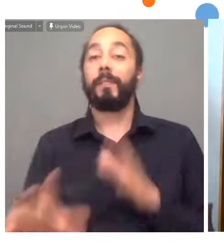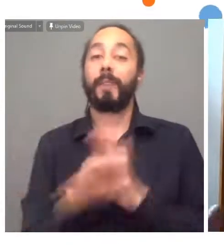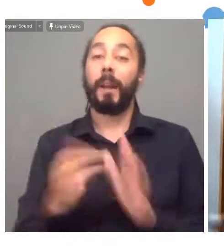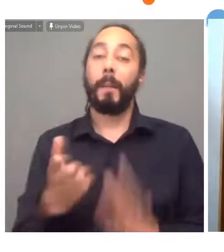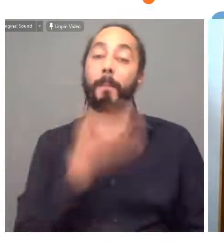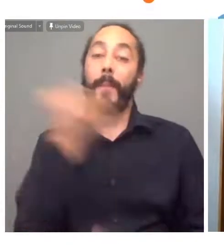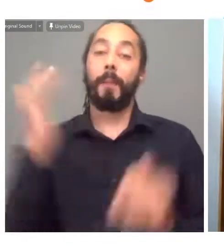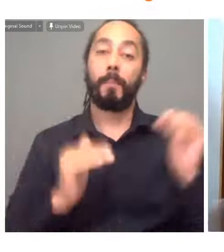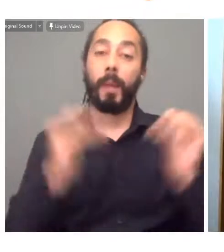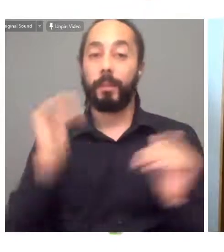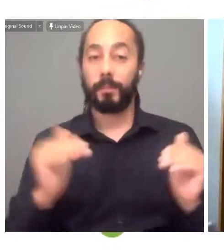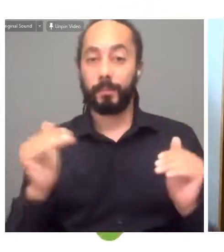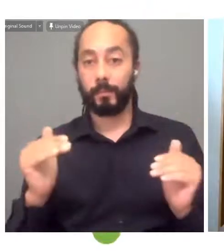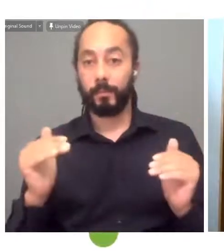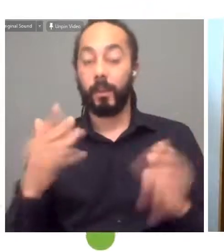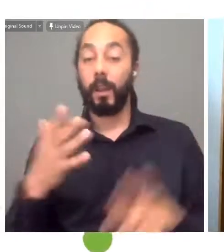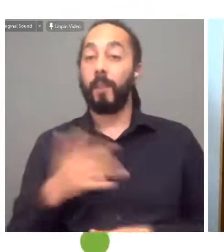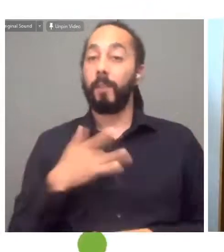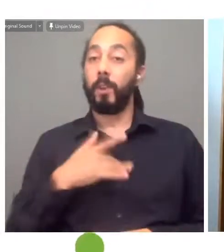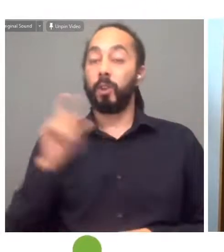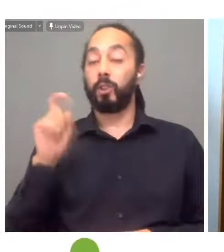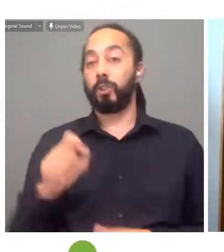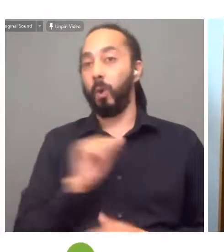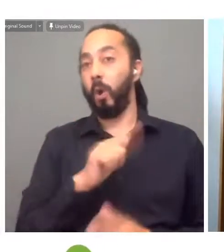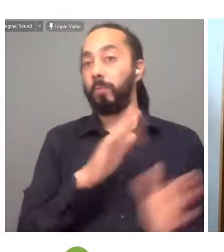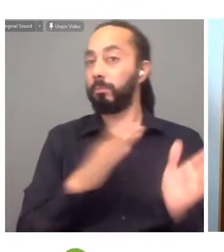be mission-based either.